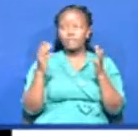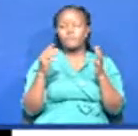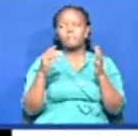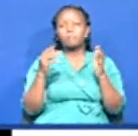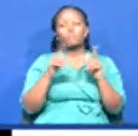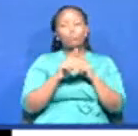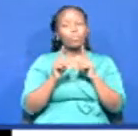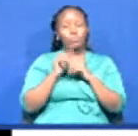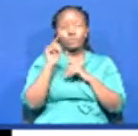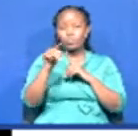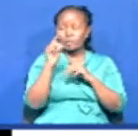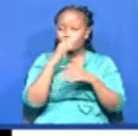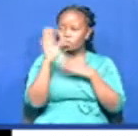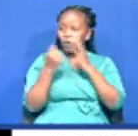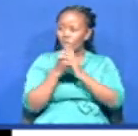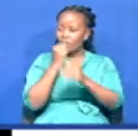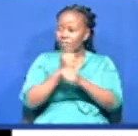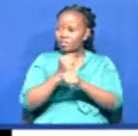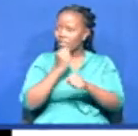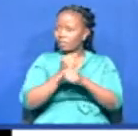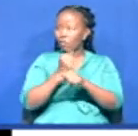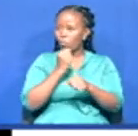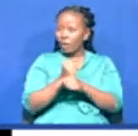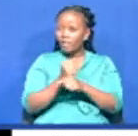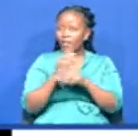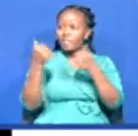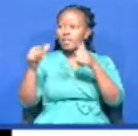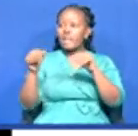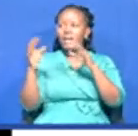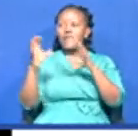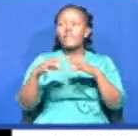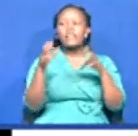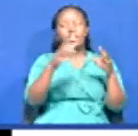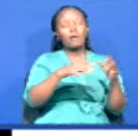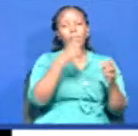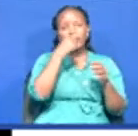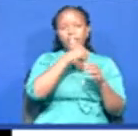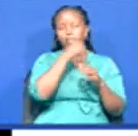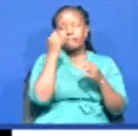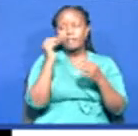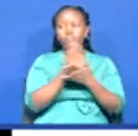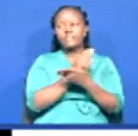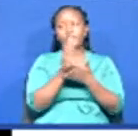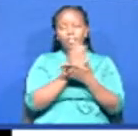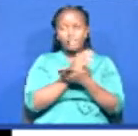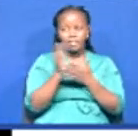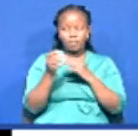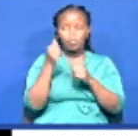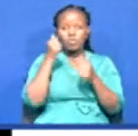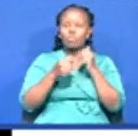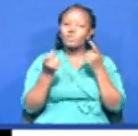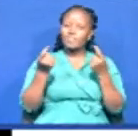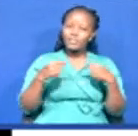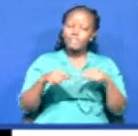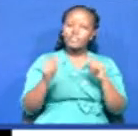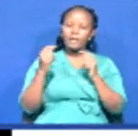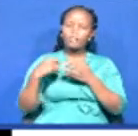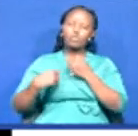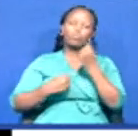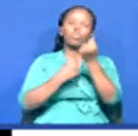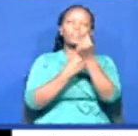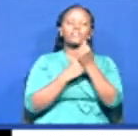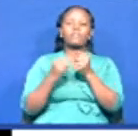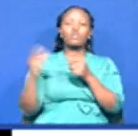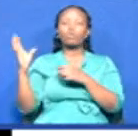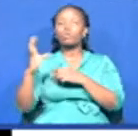that effort, any company in the private sector that is also making effort to be able to assist the consumers to be